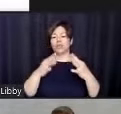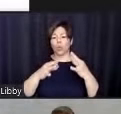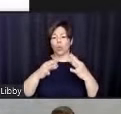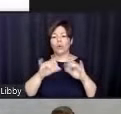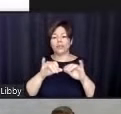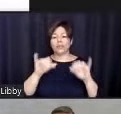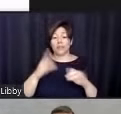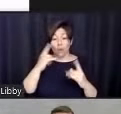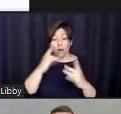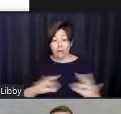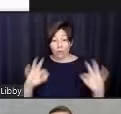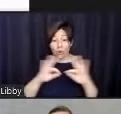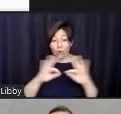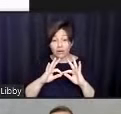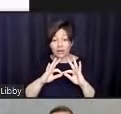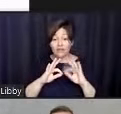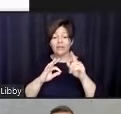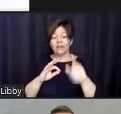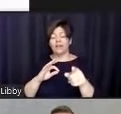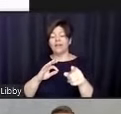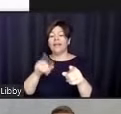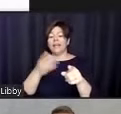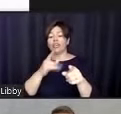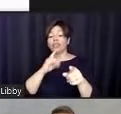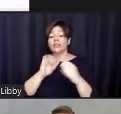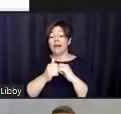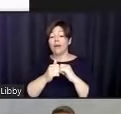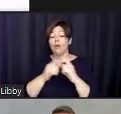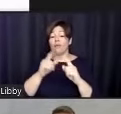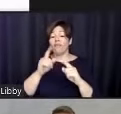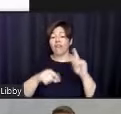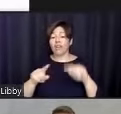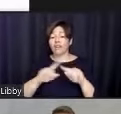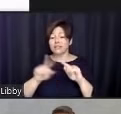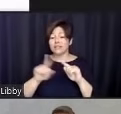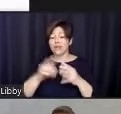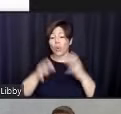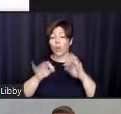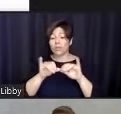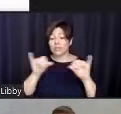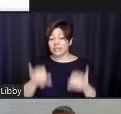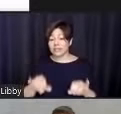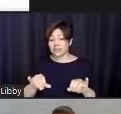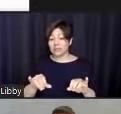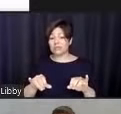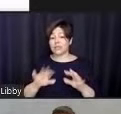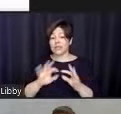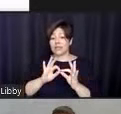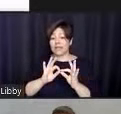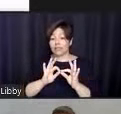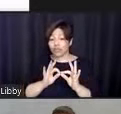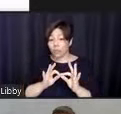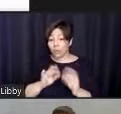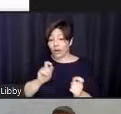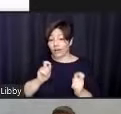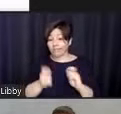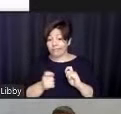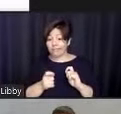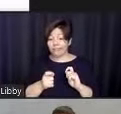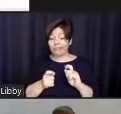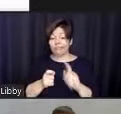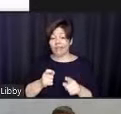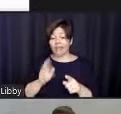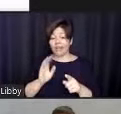is this important? Well, here's how the various court systems were interpreting the